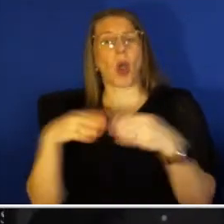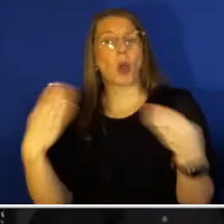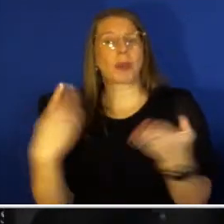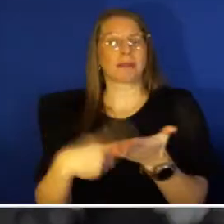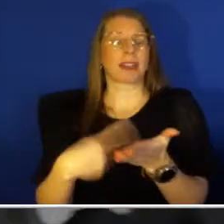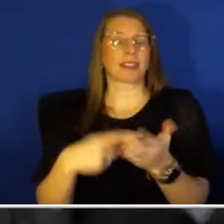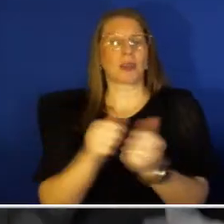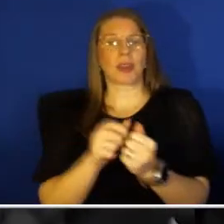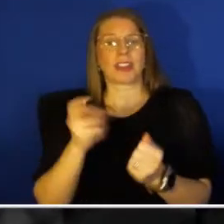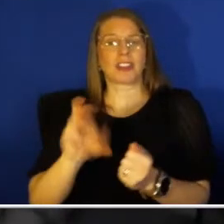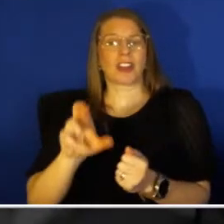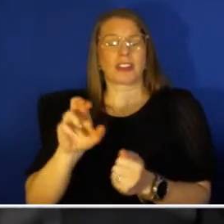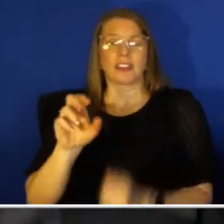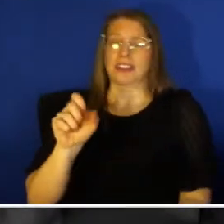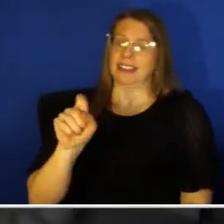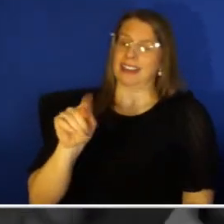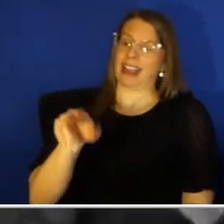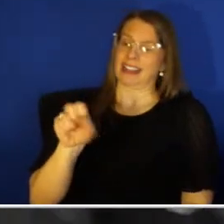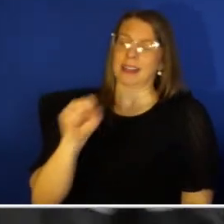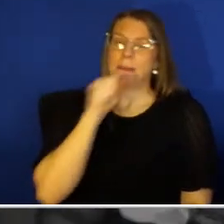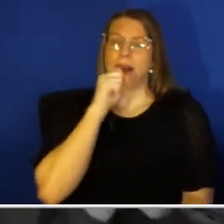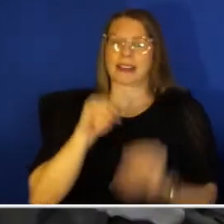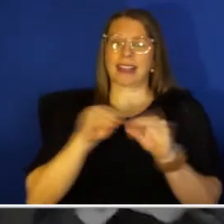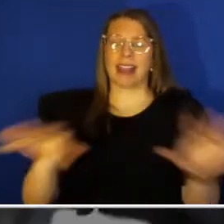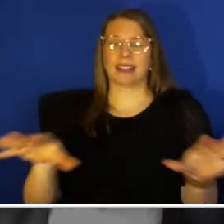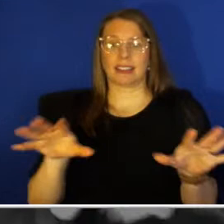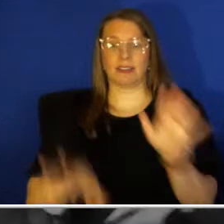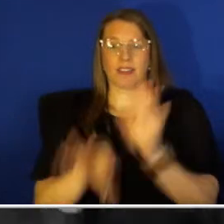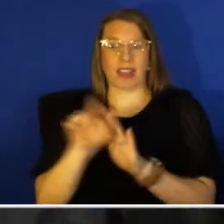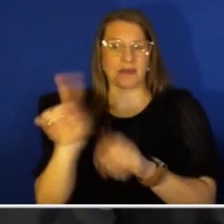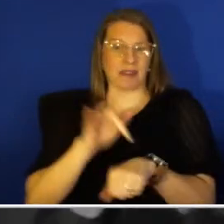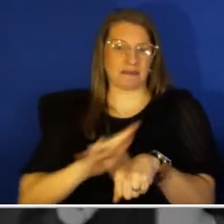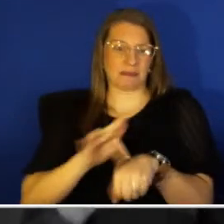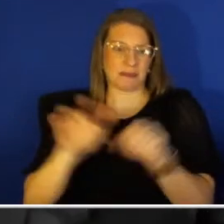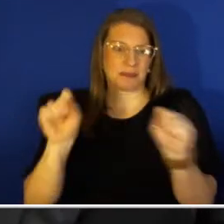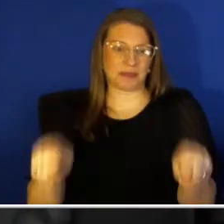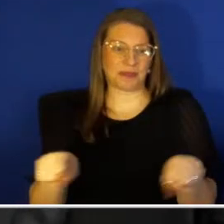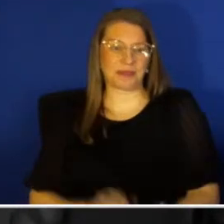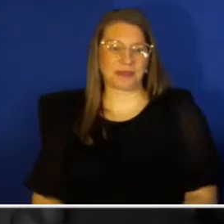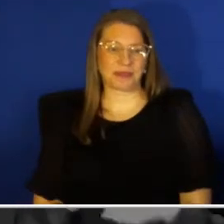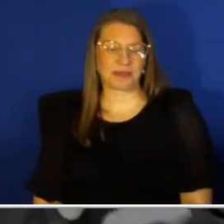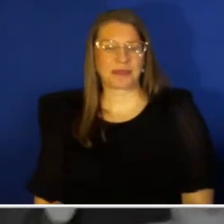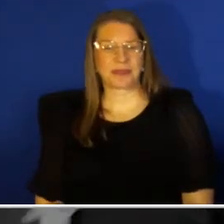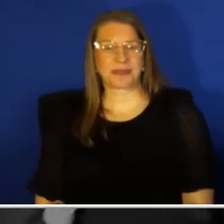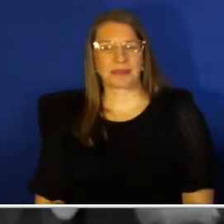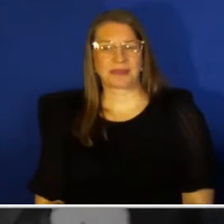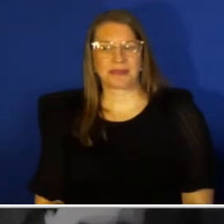Stein's podcasts. Now, everywhere podcasts are available.